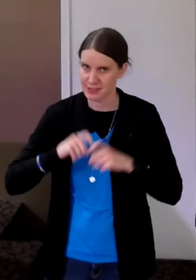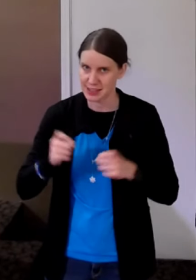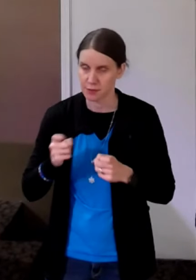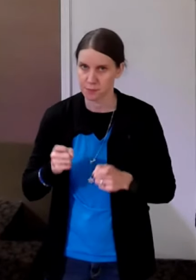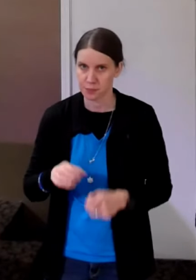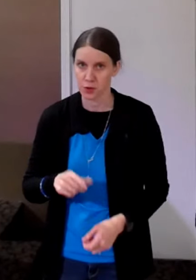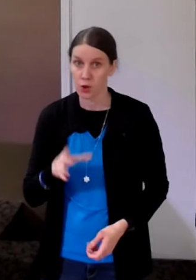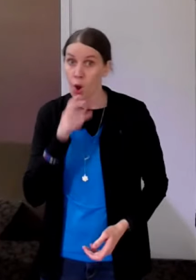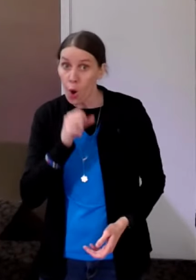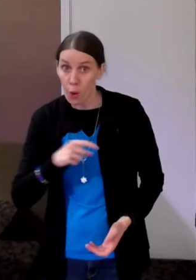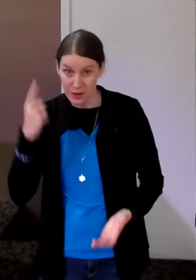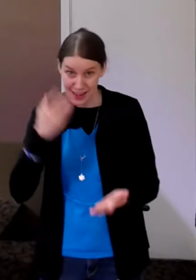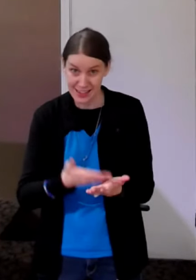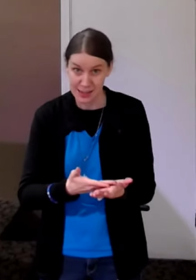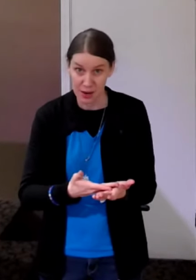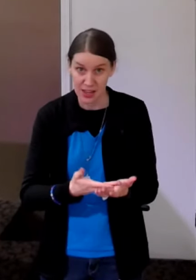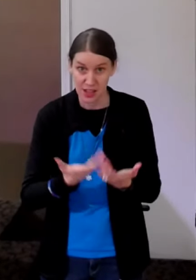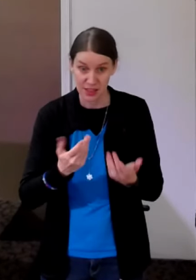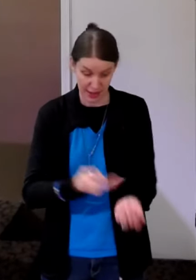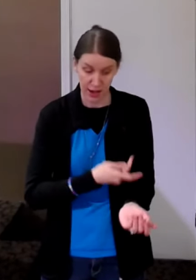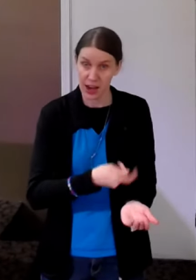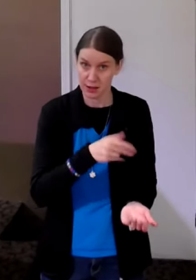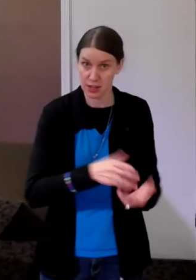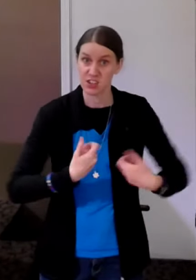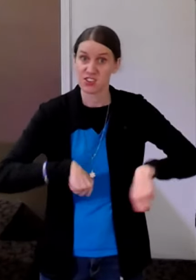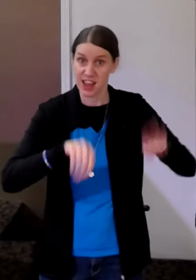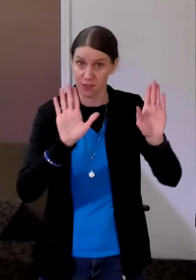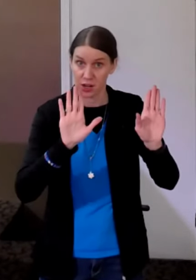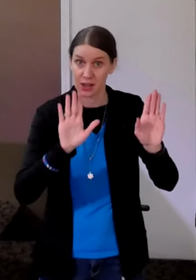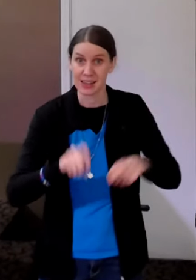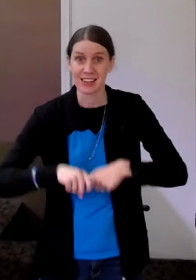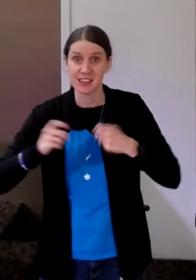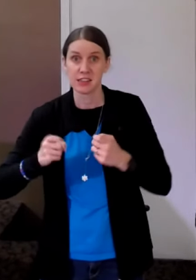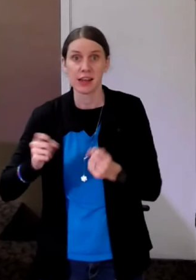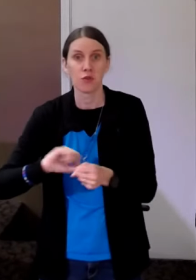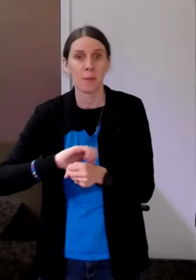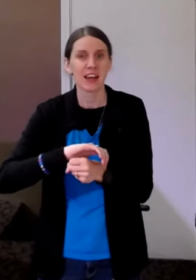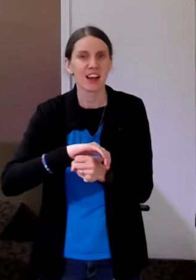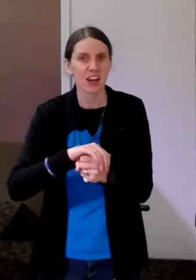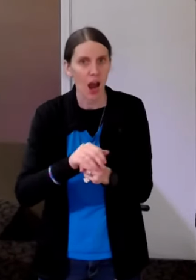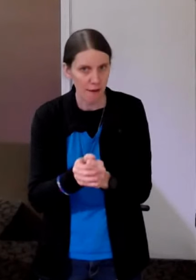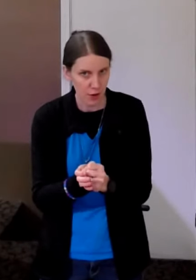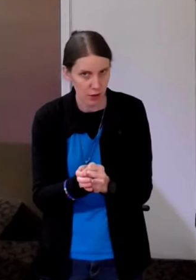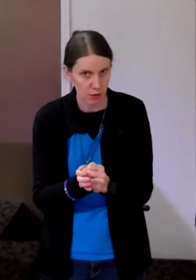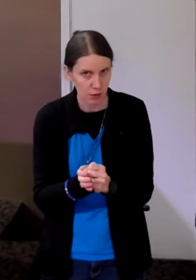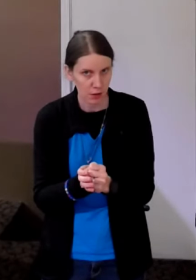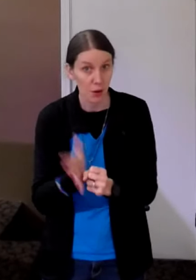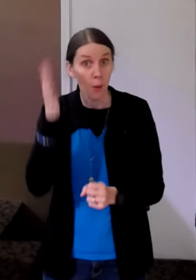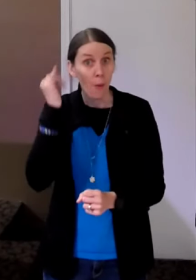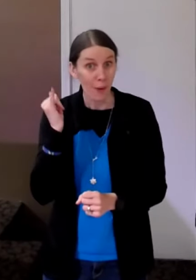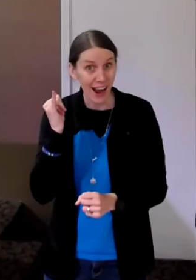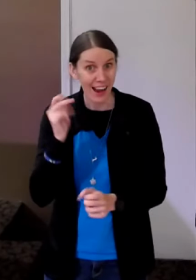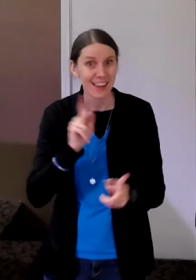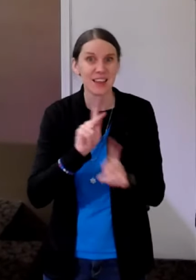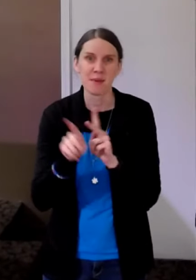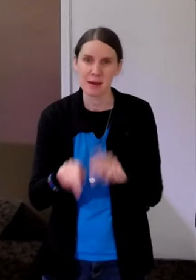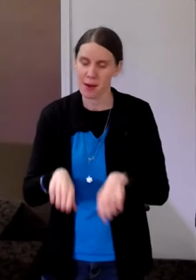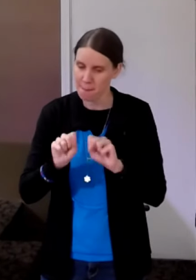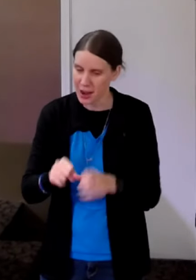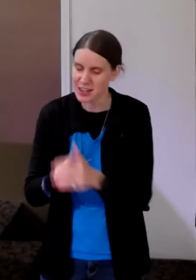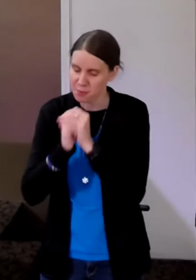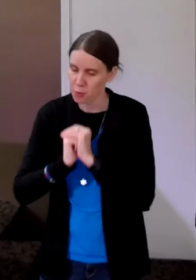Old Testament law, that sacrifice would be made and sin would be covered so that they could worship God and